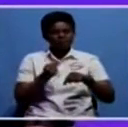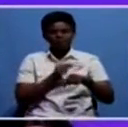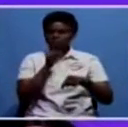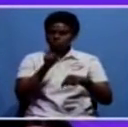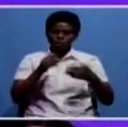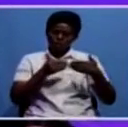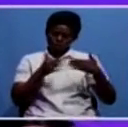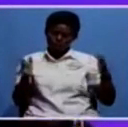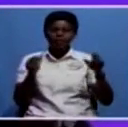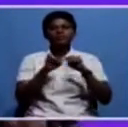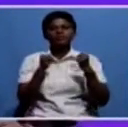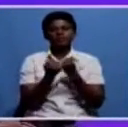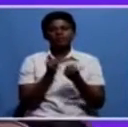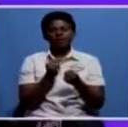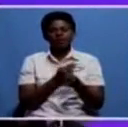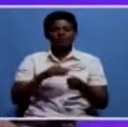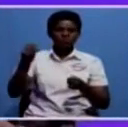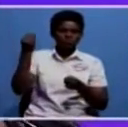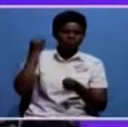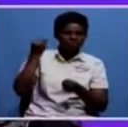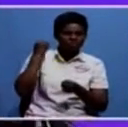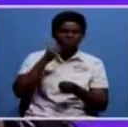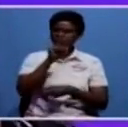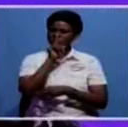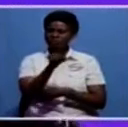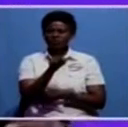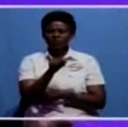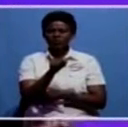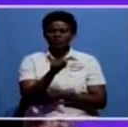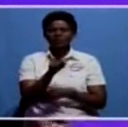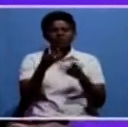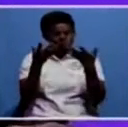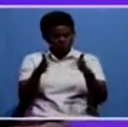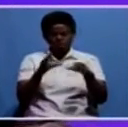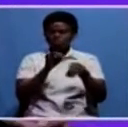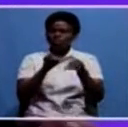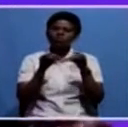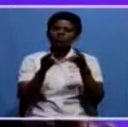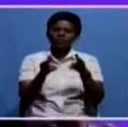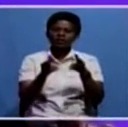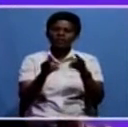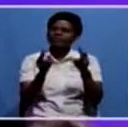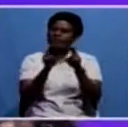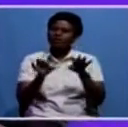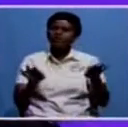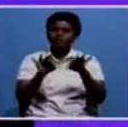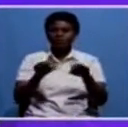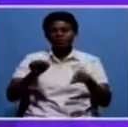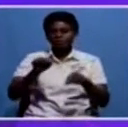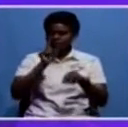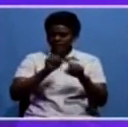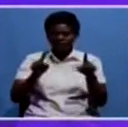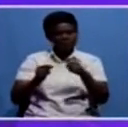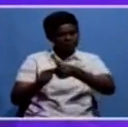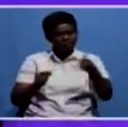an open society. Even rumors, even facts sometimes get lost along the way. So that is very important. But on the